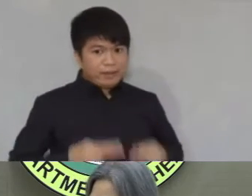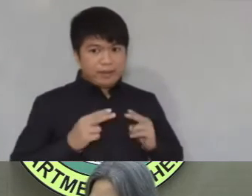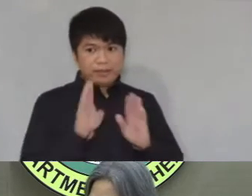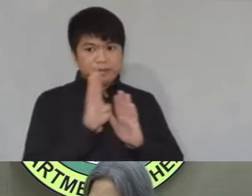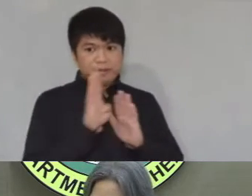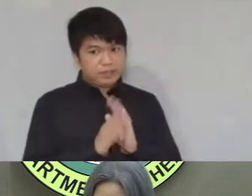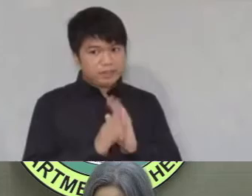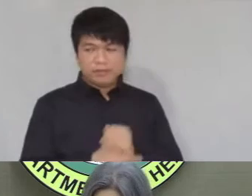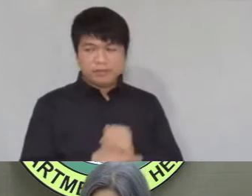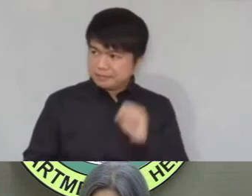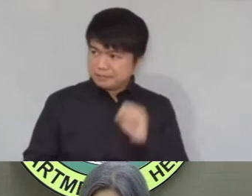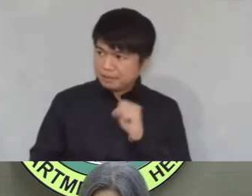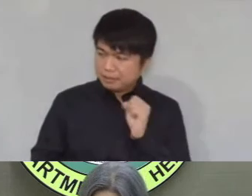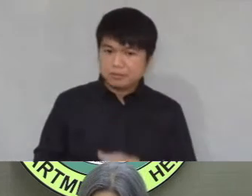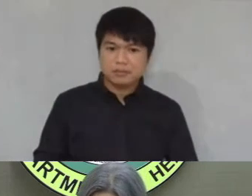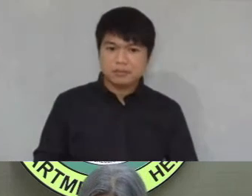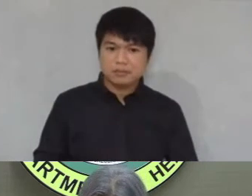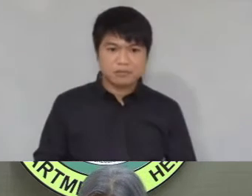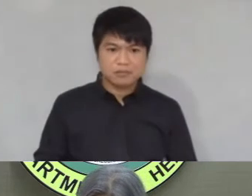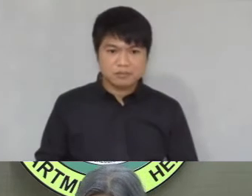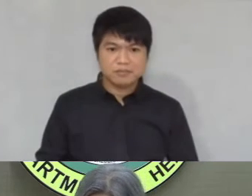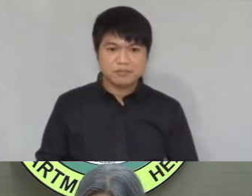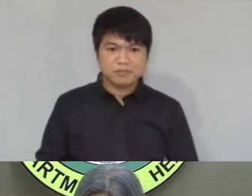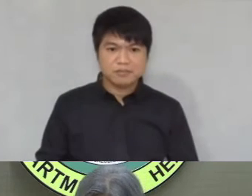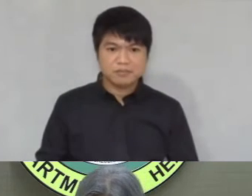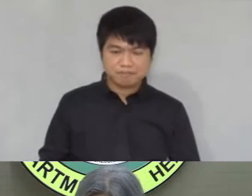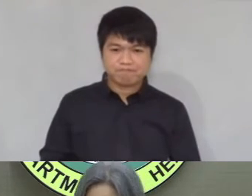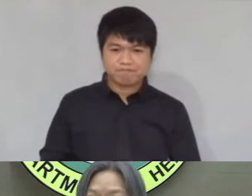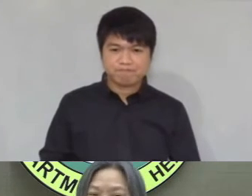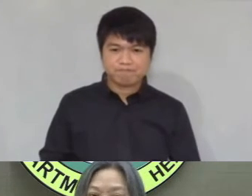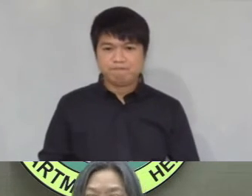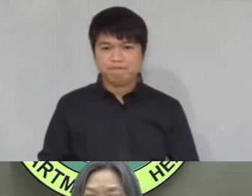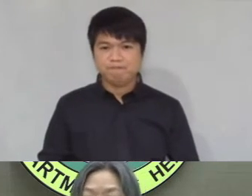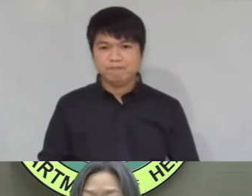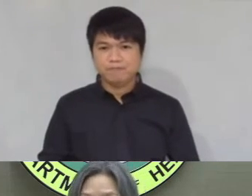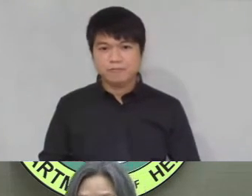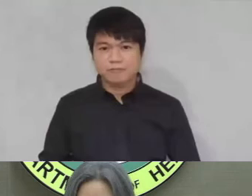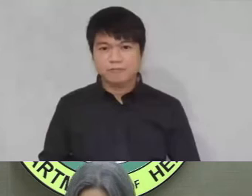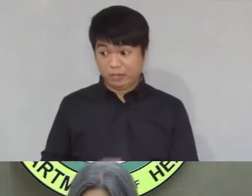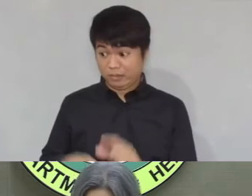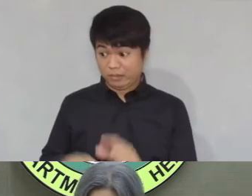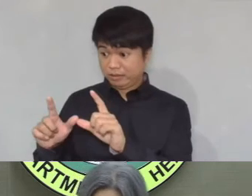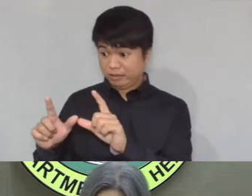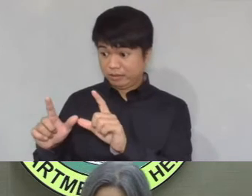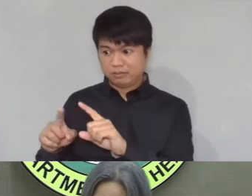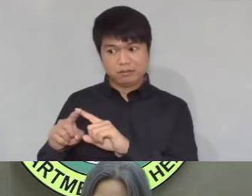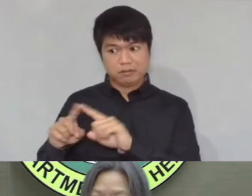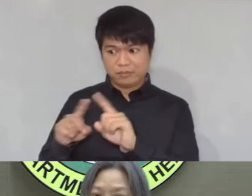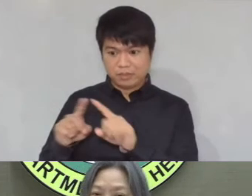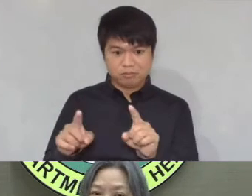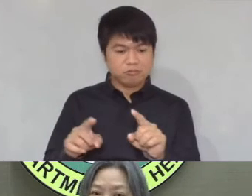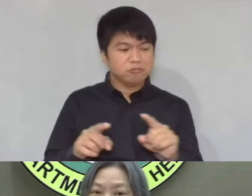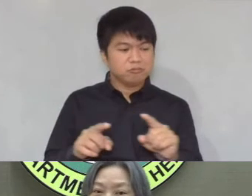Yes. Yes, ma'am. Yeah. So, health bill po. And I don't have a copy of that. So, siguro iba yung